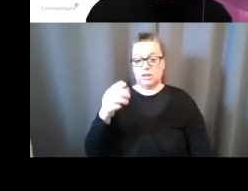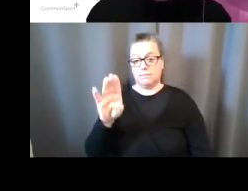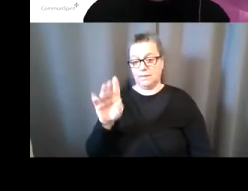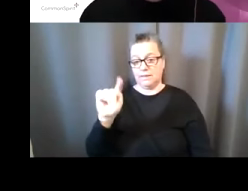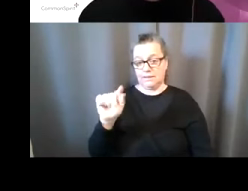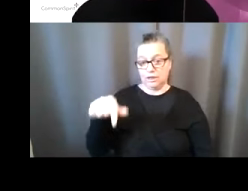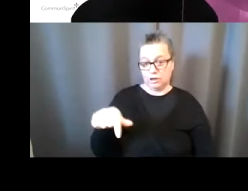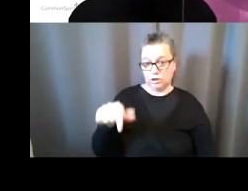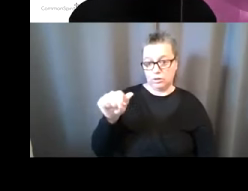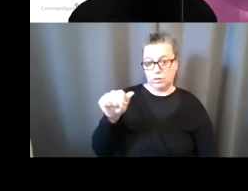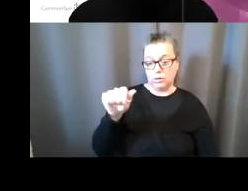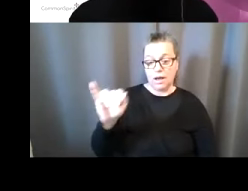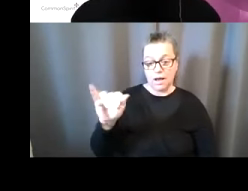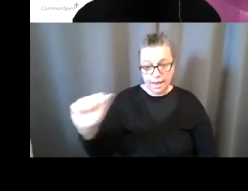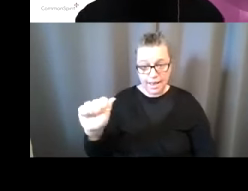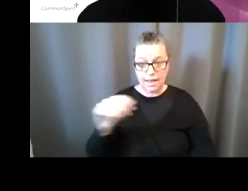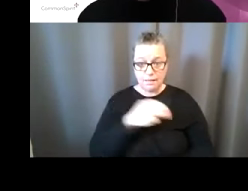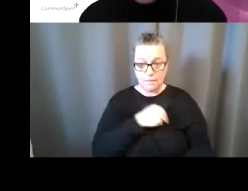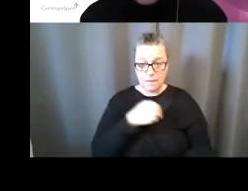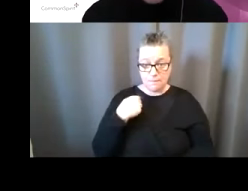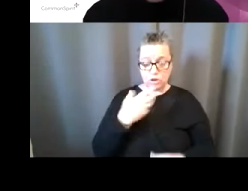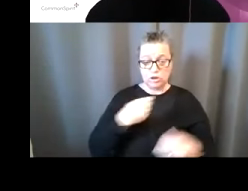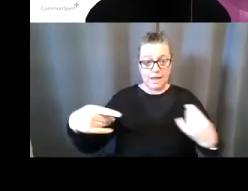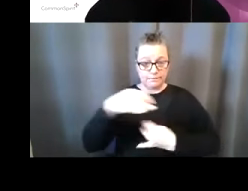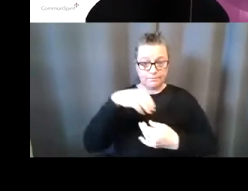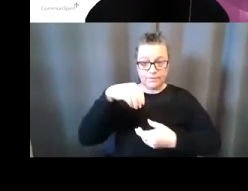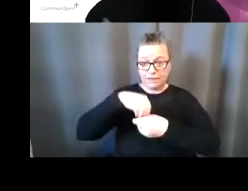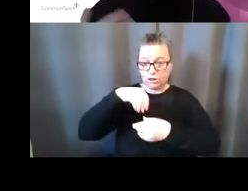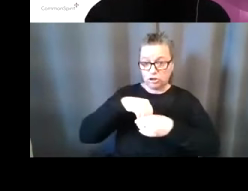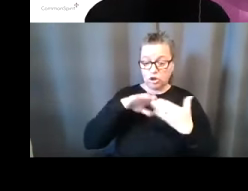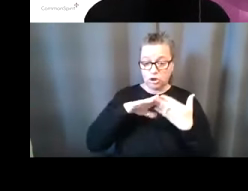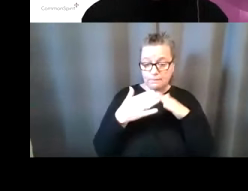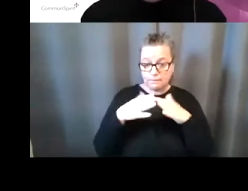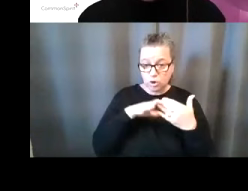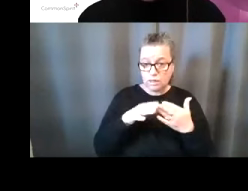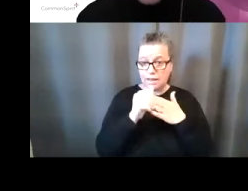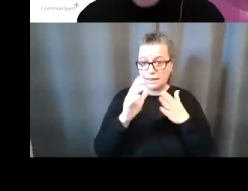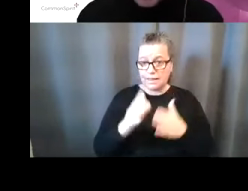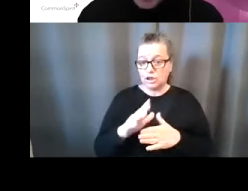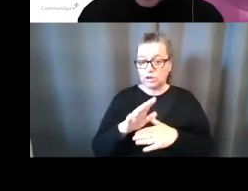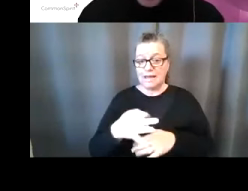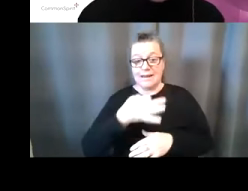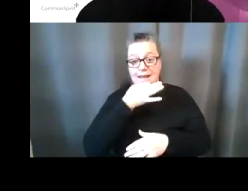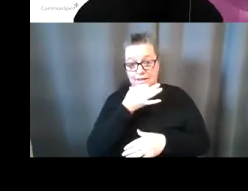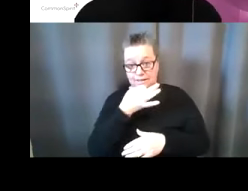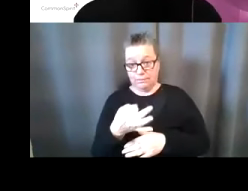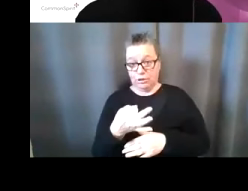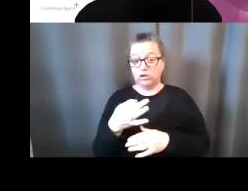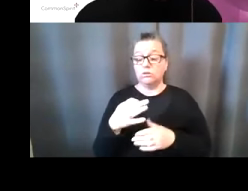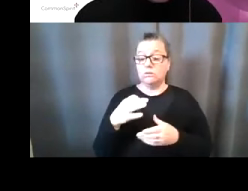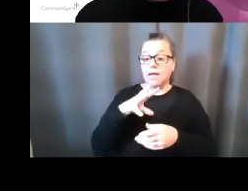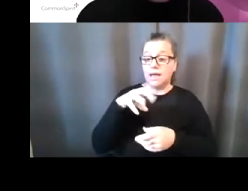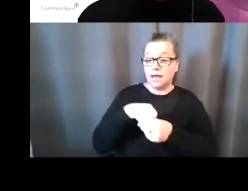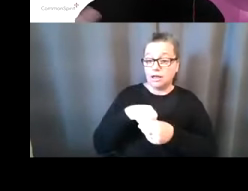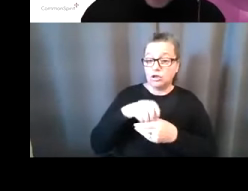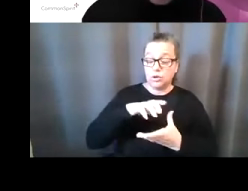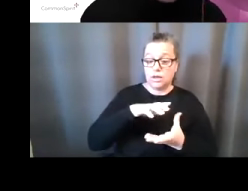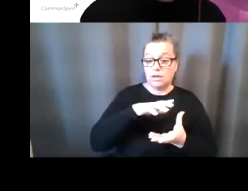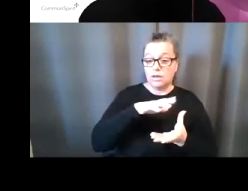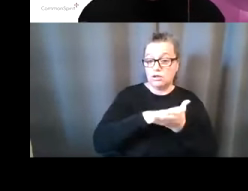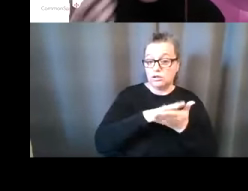We also circulated these fishbones with external community leaders and experts, including the chief of Renton School District and Dr. Ben Danielson,